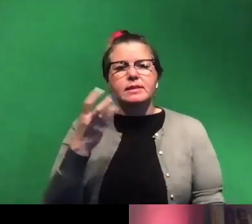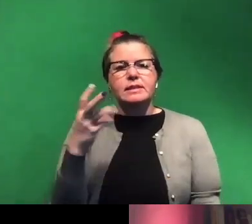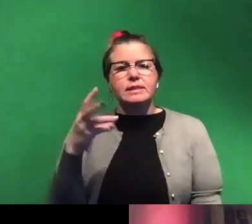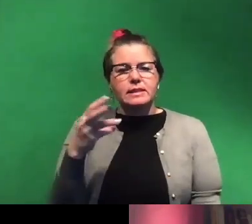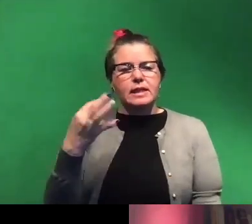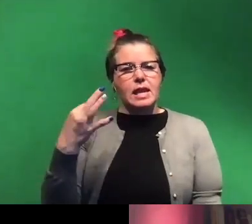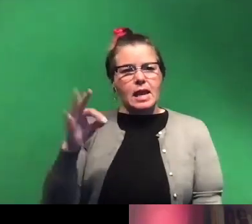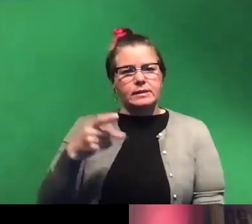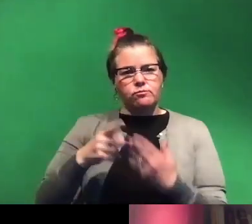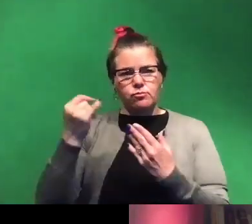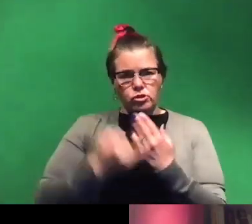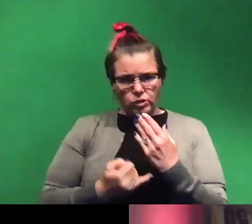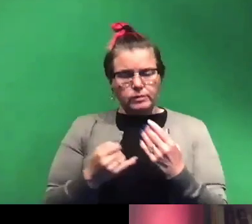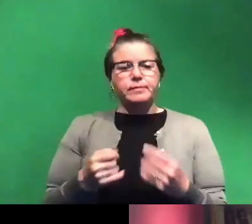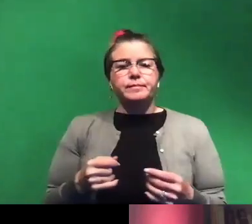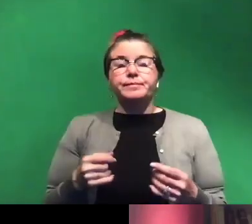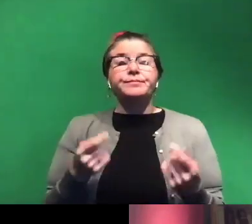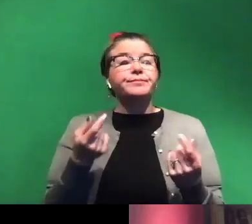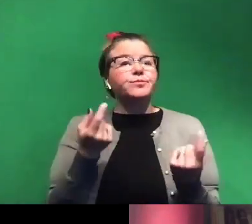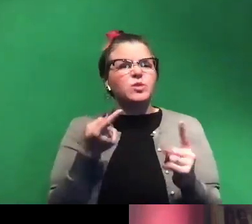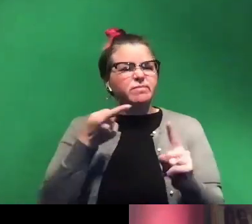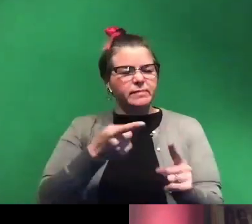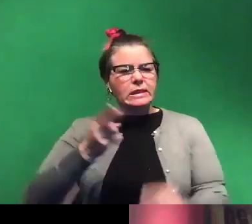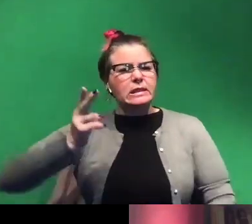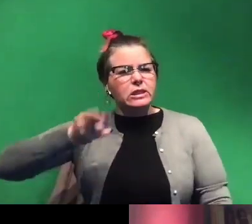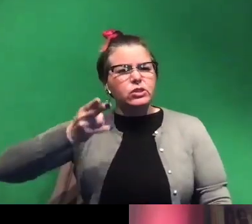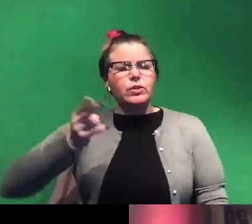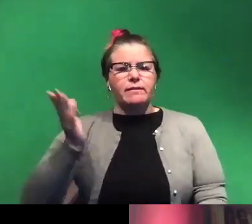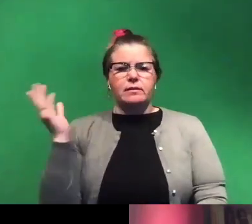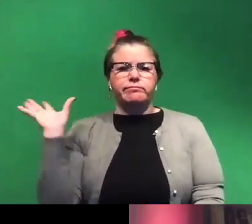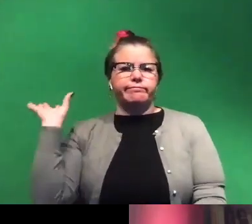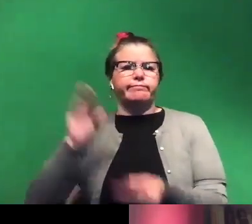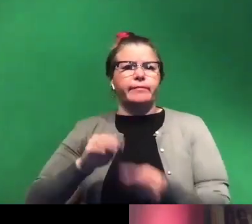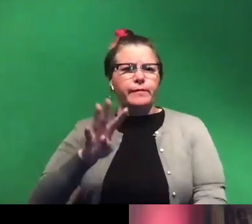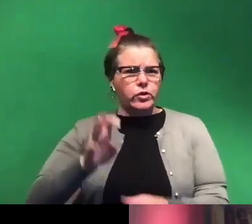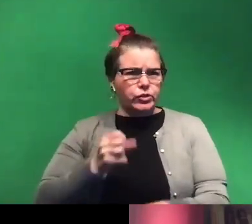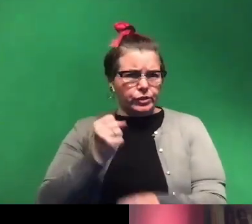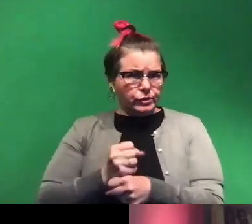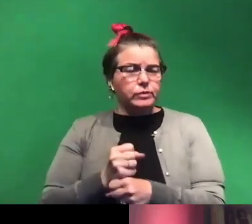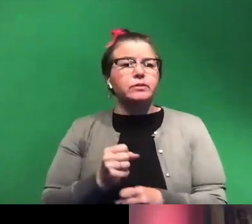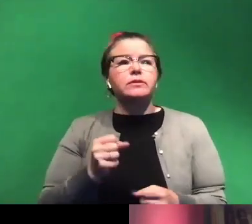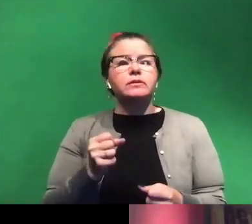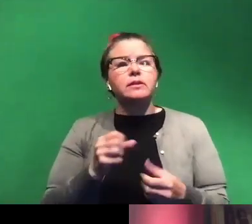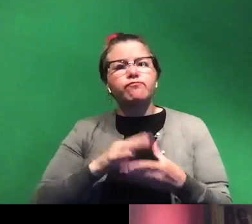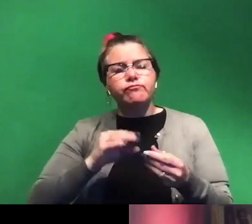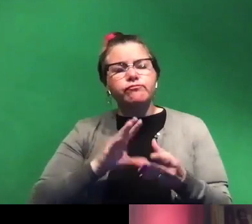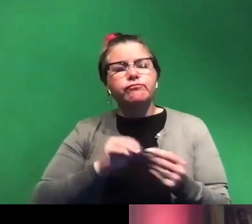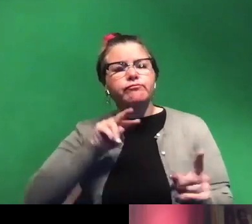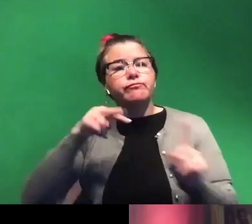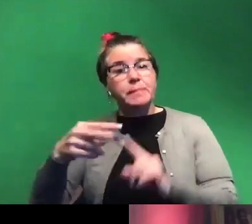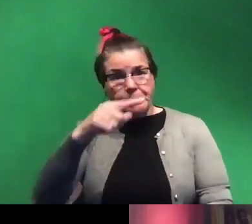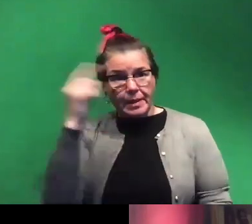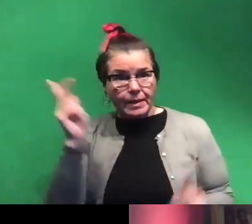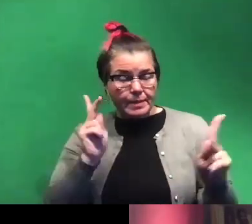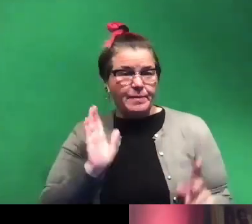1619 Project. It's basically like a history of the last 400 years told through the eyes of Black people in our